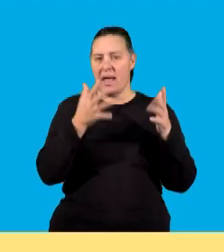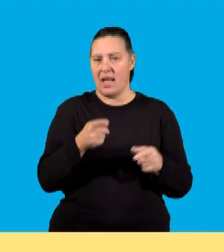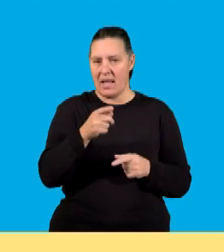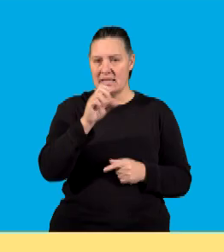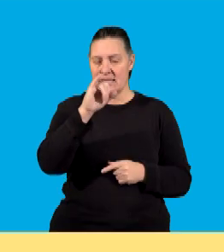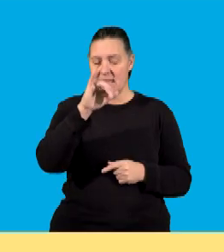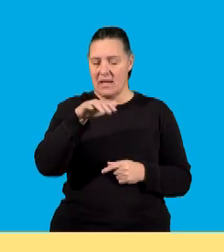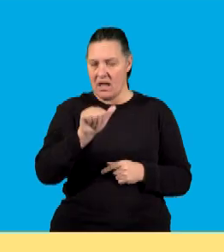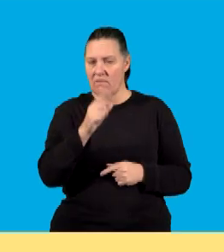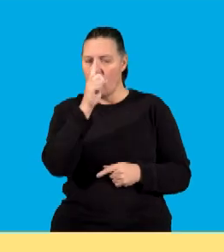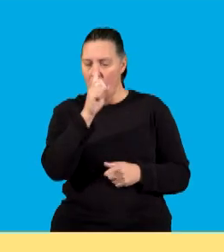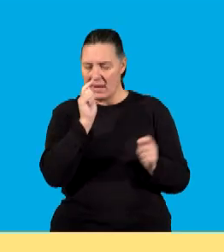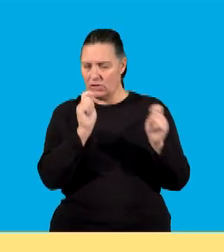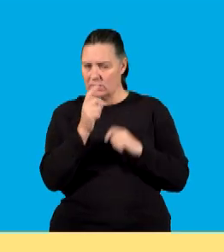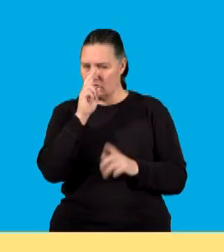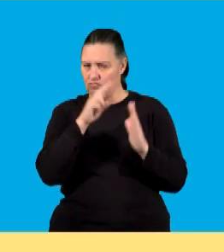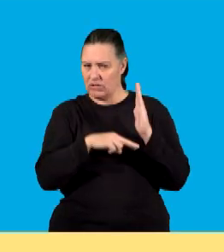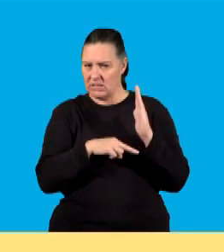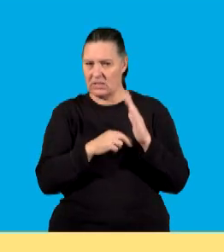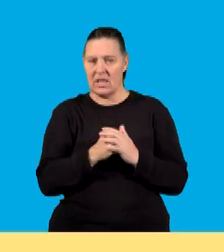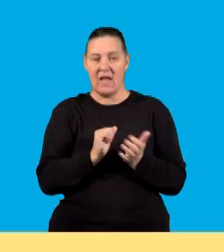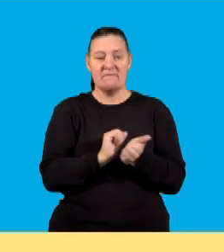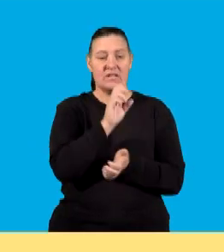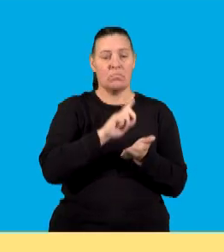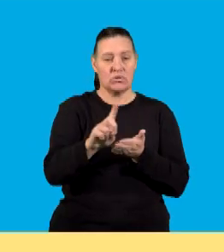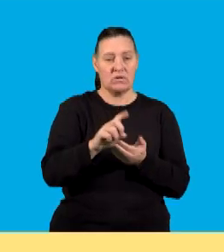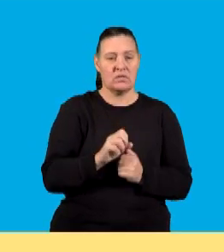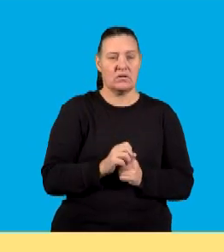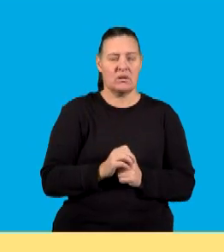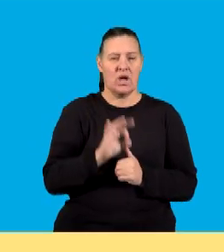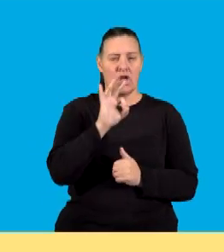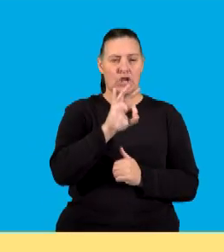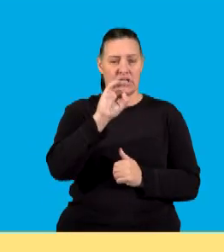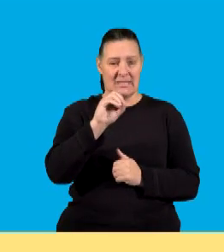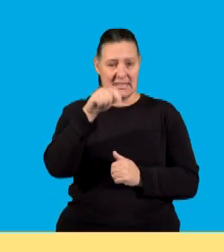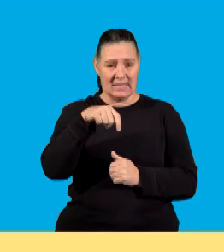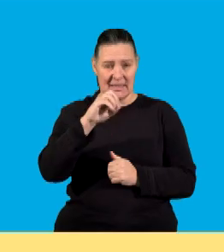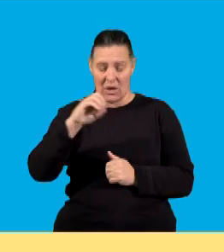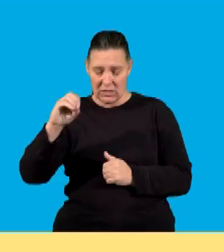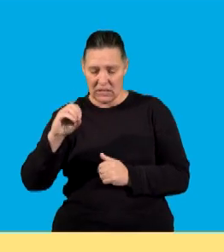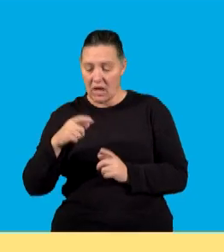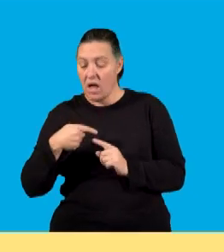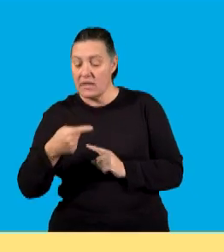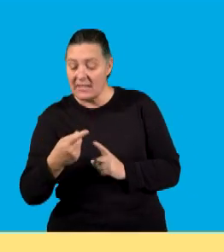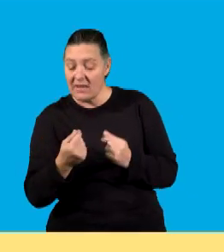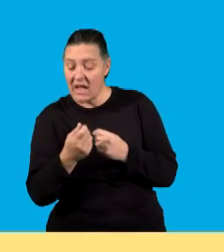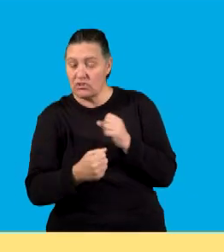and I have one adjustment which reads, a fixed deposit of 30,000 is set to mature in the next financial